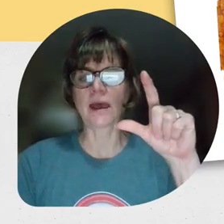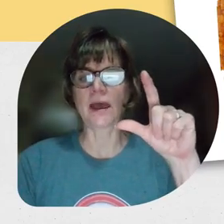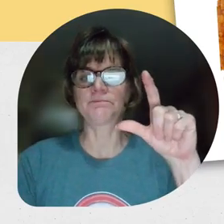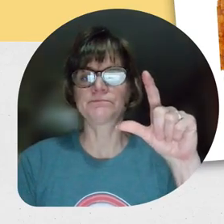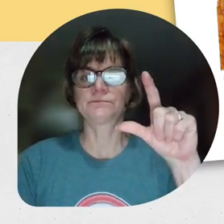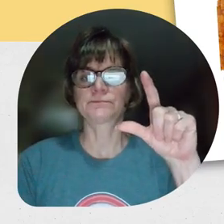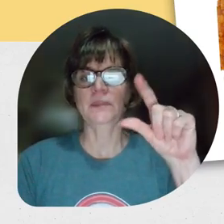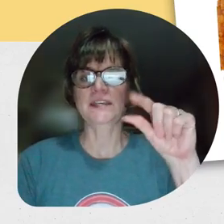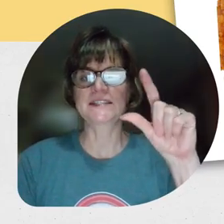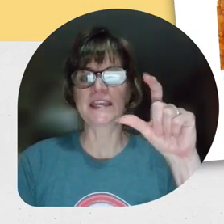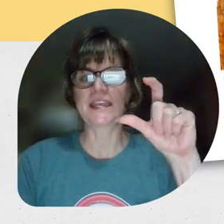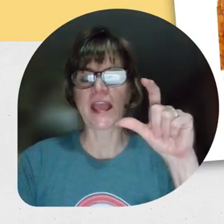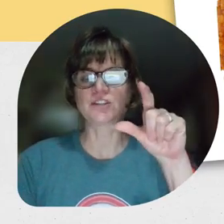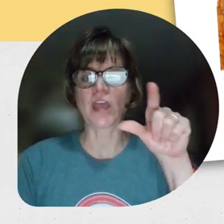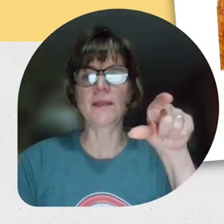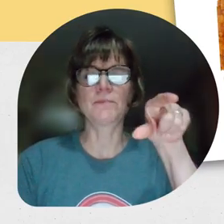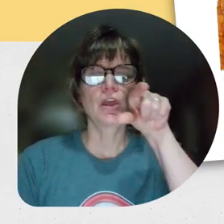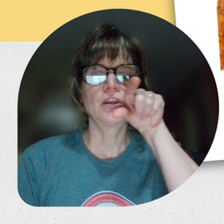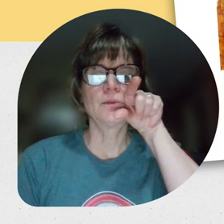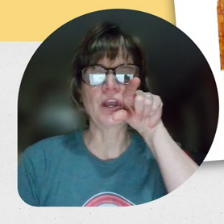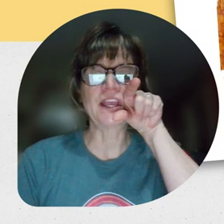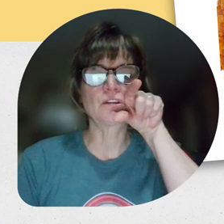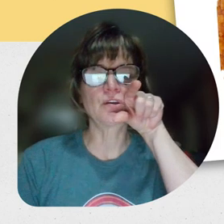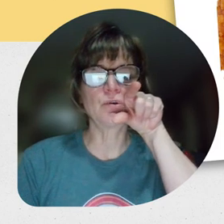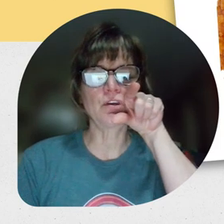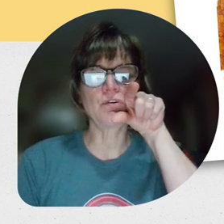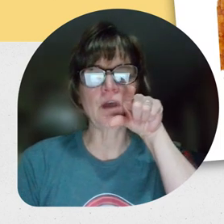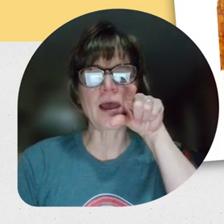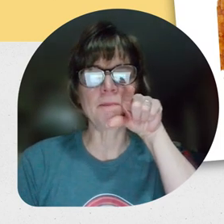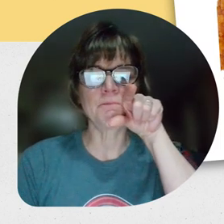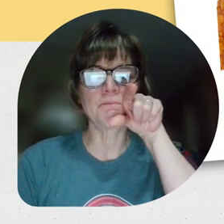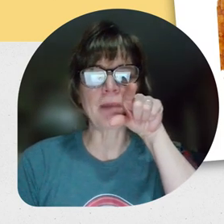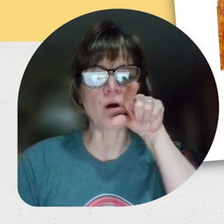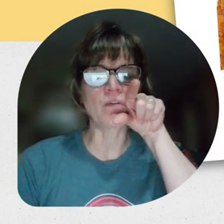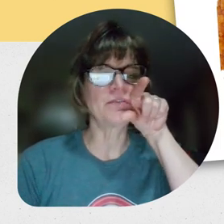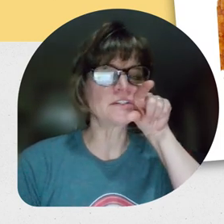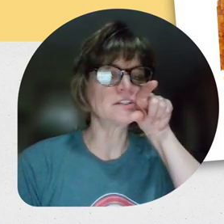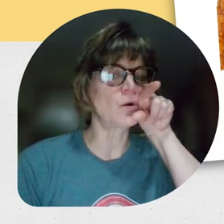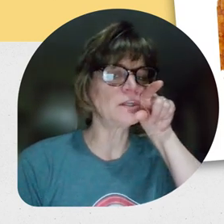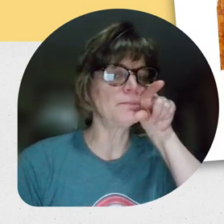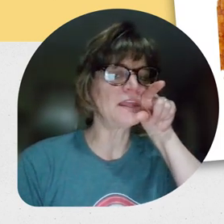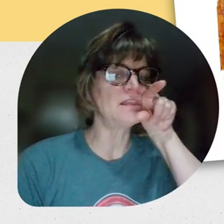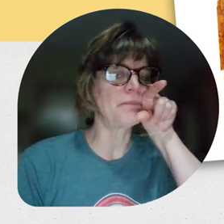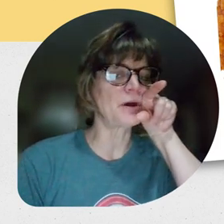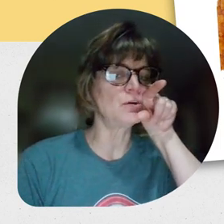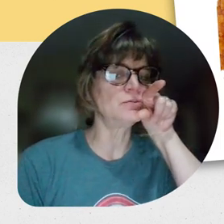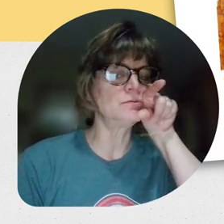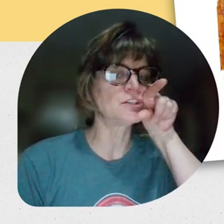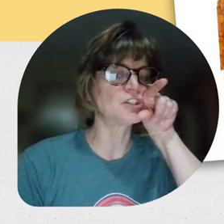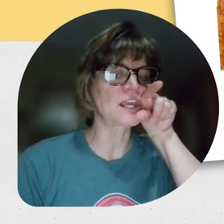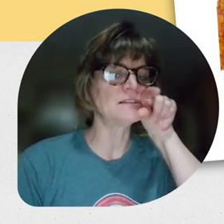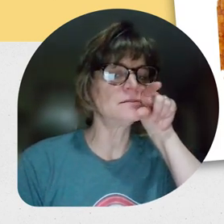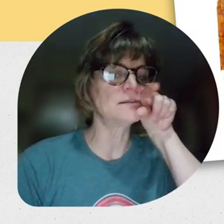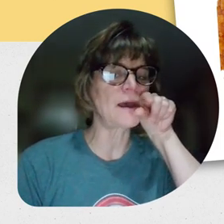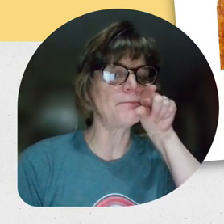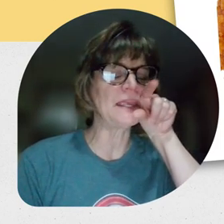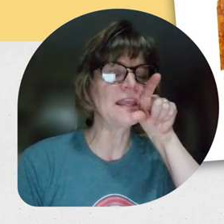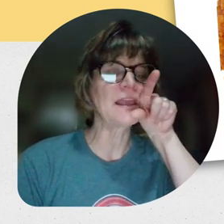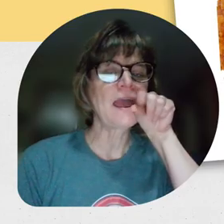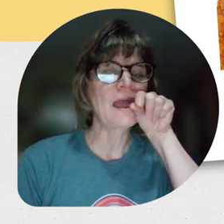modified C hand shape. You bring it to your mouth. This is going to be the bird, the